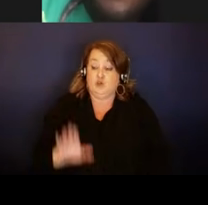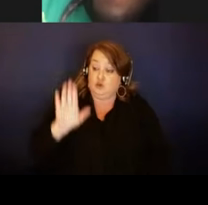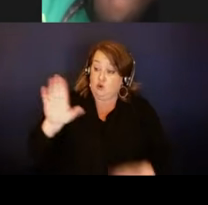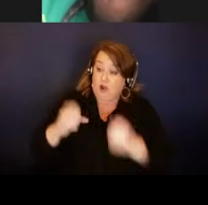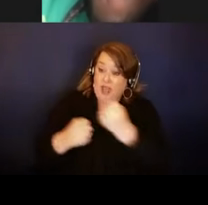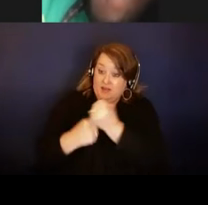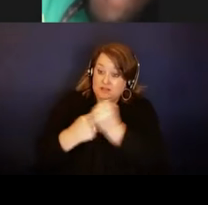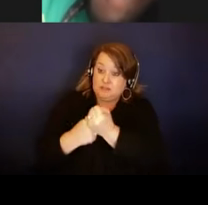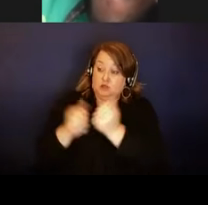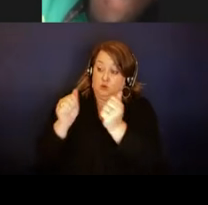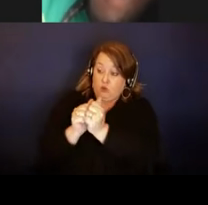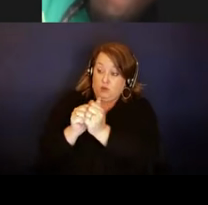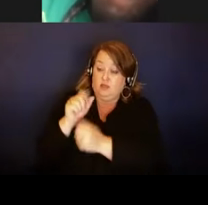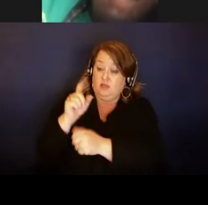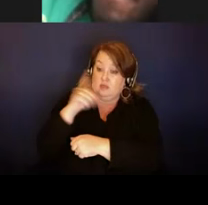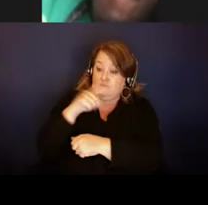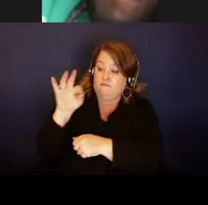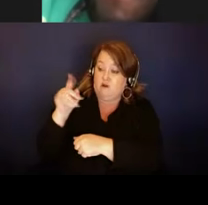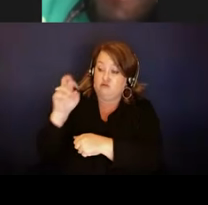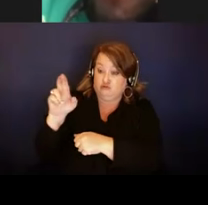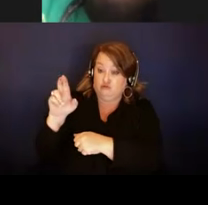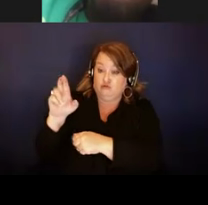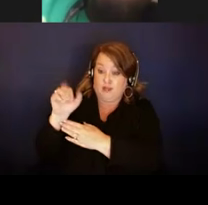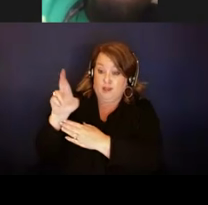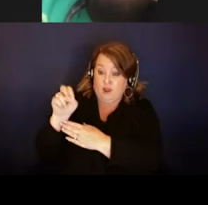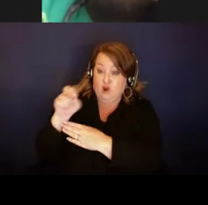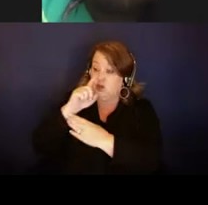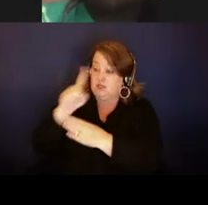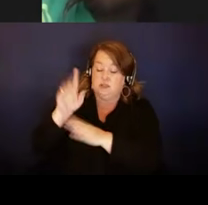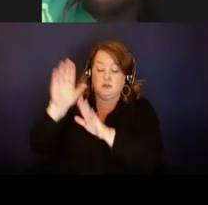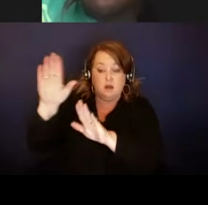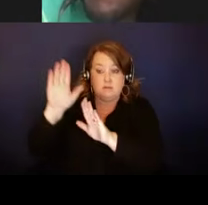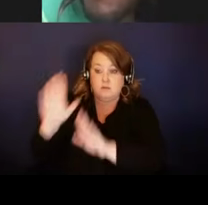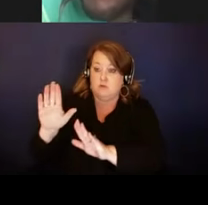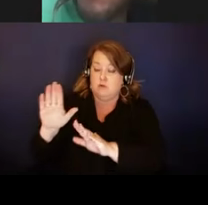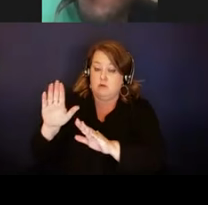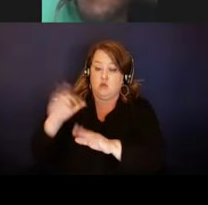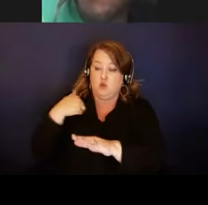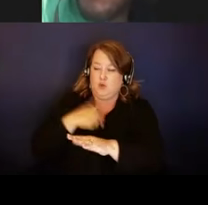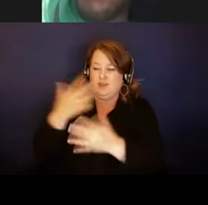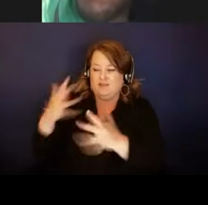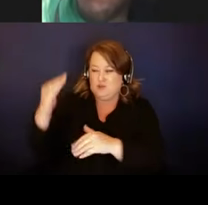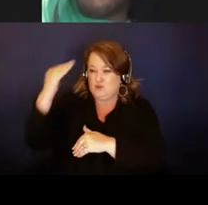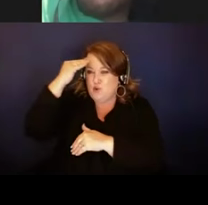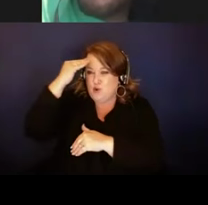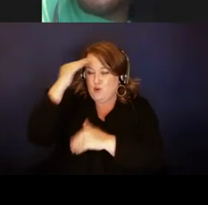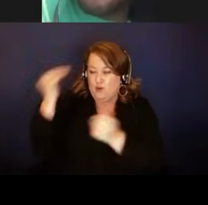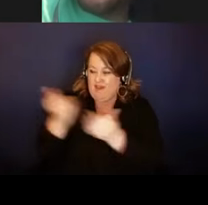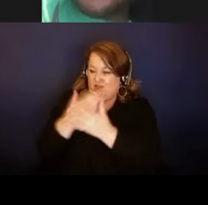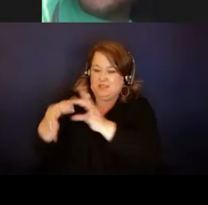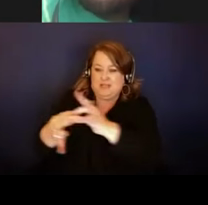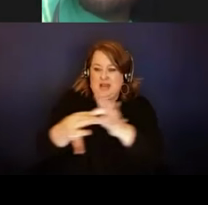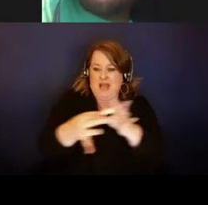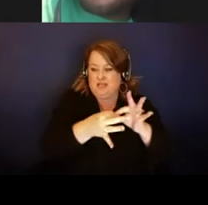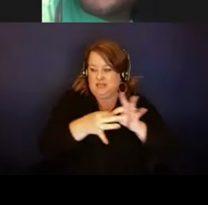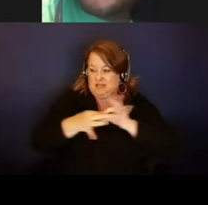care system too is really admirable, because as we know, all of these systems are so interconnected.